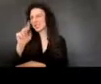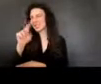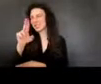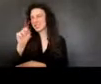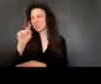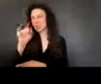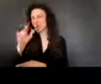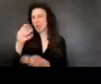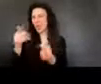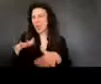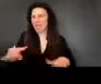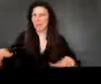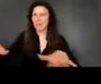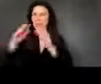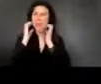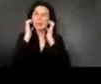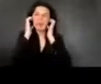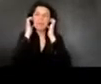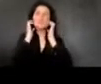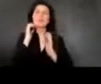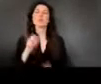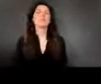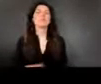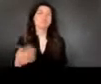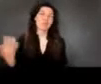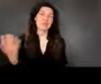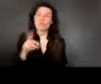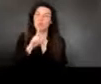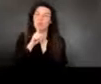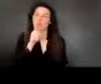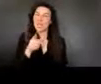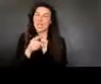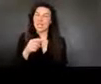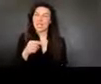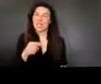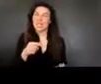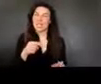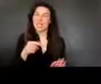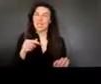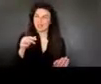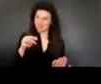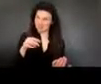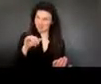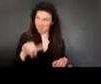And yeah, my paper starts with a kind of ambivalence towards this very likely prospect.